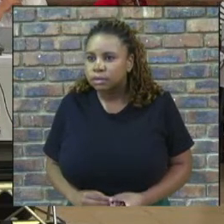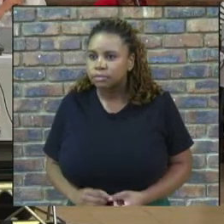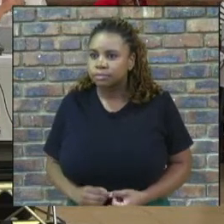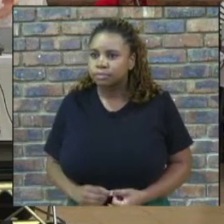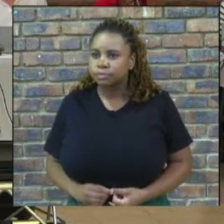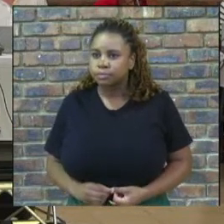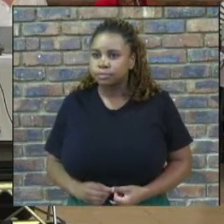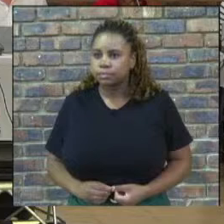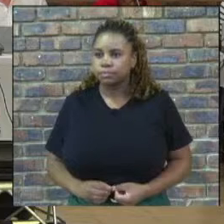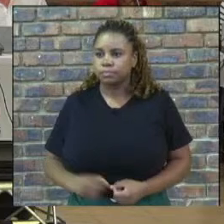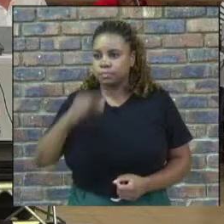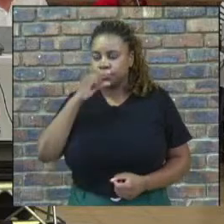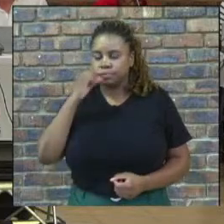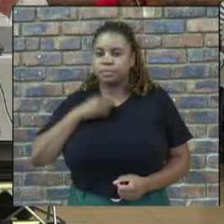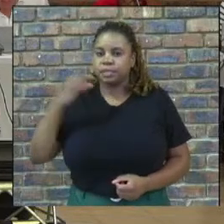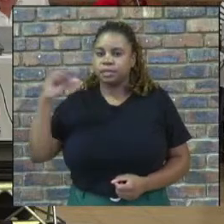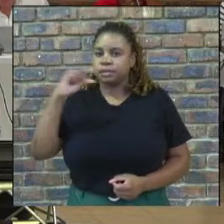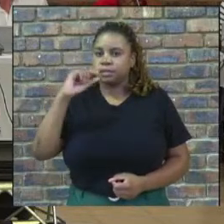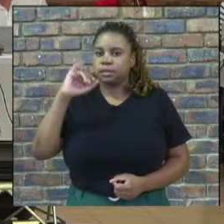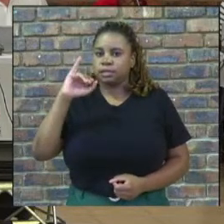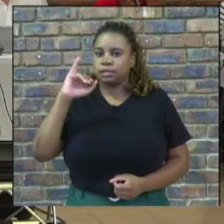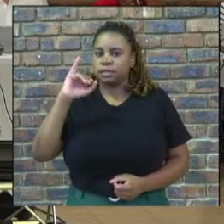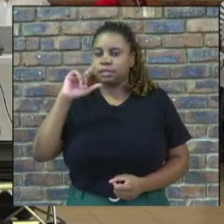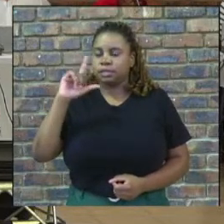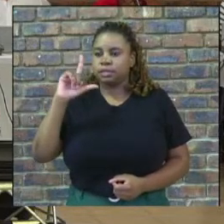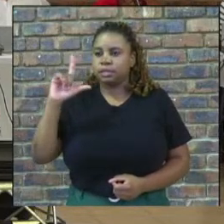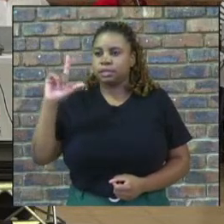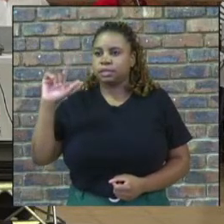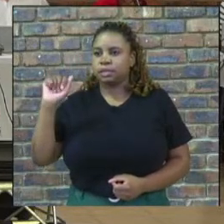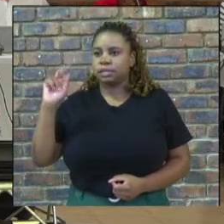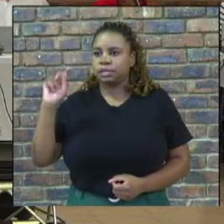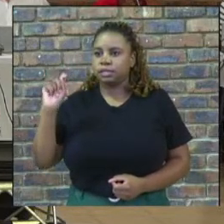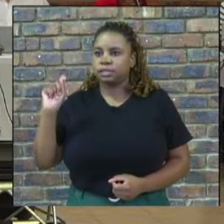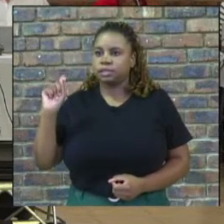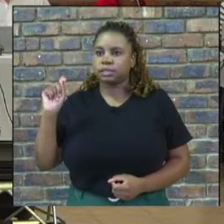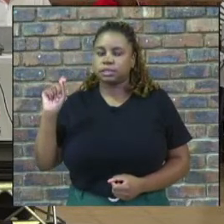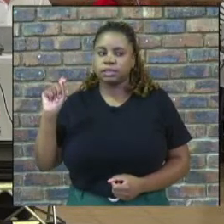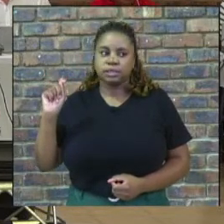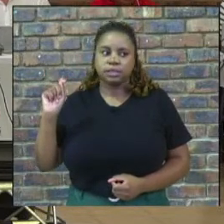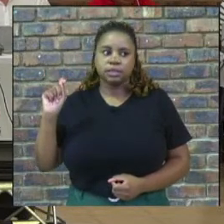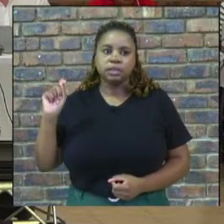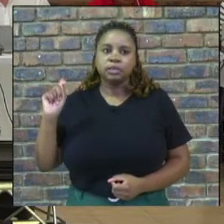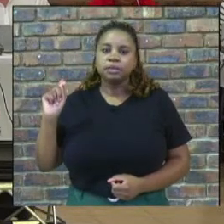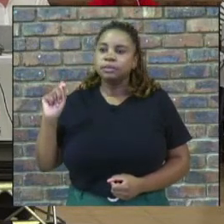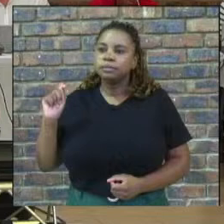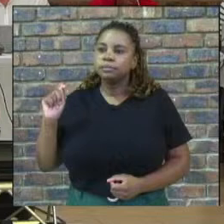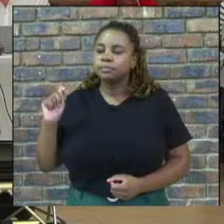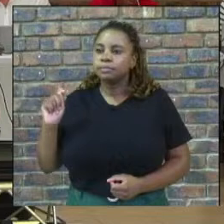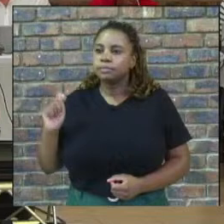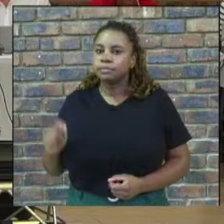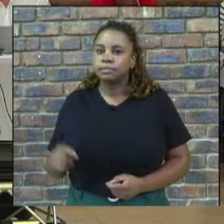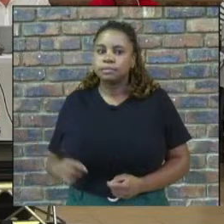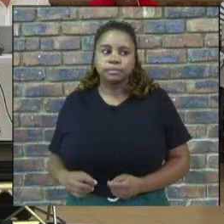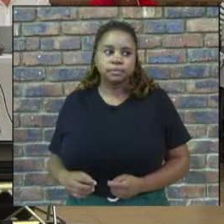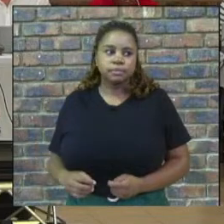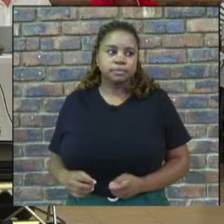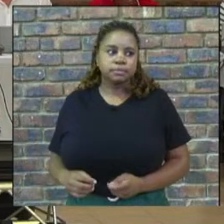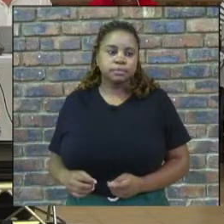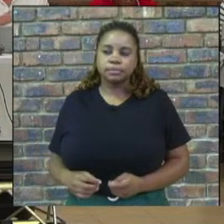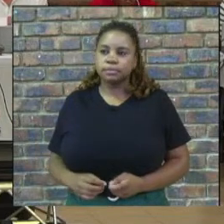Ke Gilbert wa Sekhukhune. Mabelenyana, why o motshela? Awu wa ke re ba mpha. Gape abas awa mpha. Number 3, ke man number